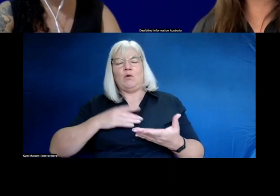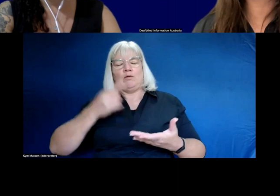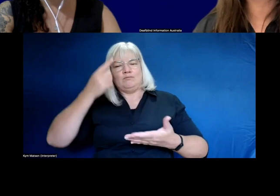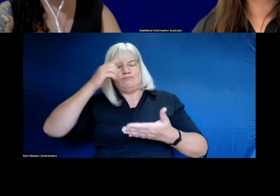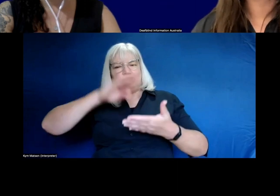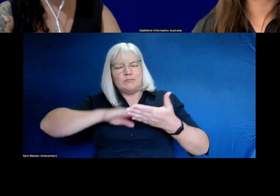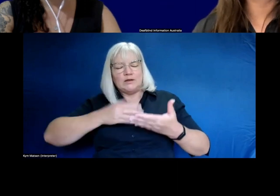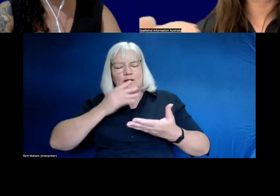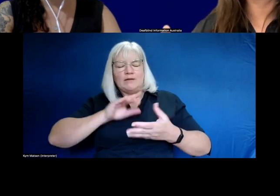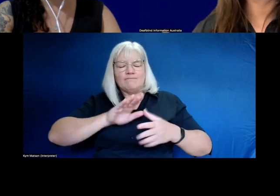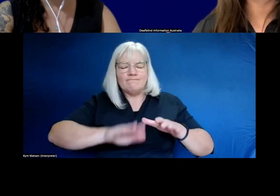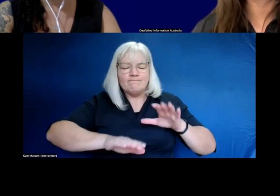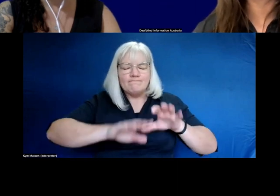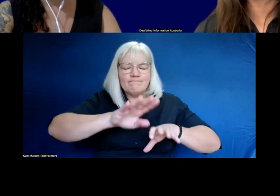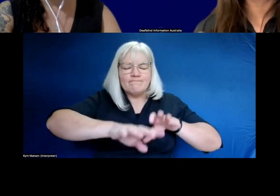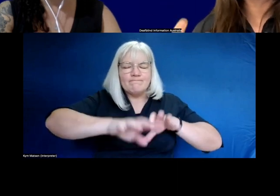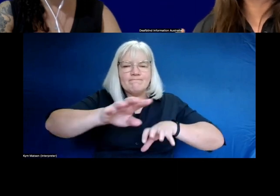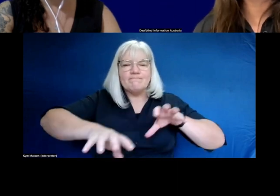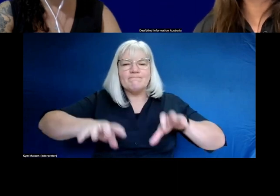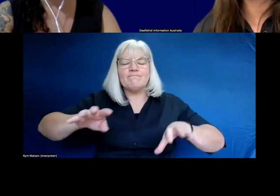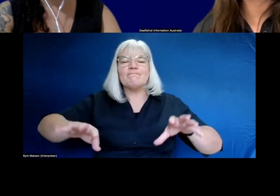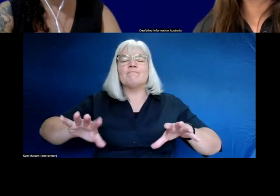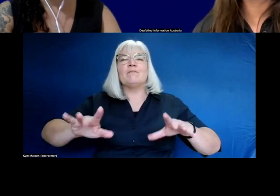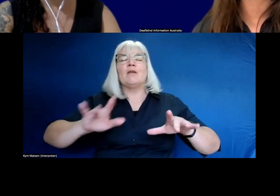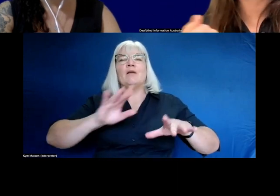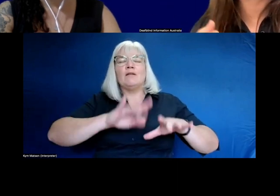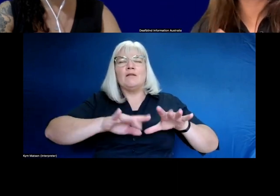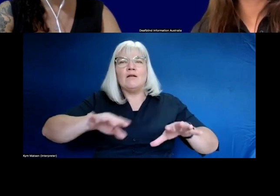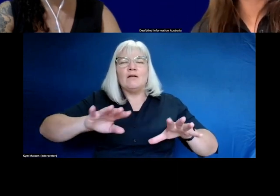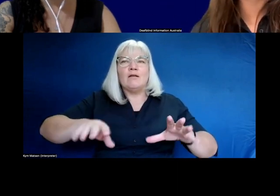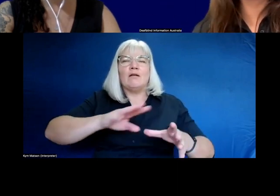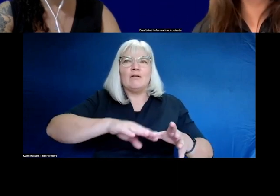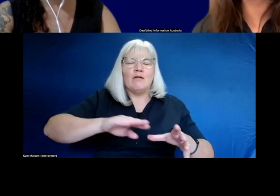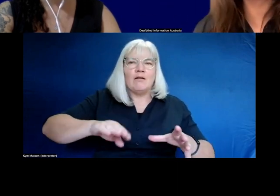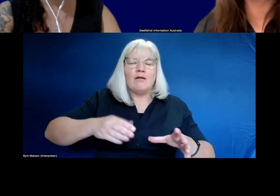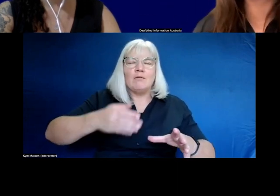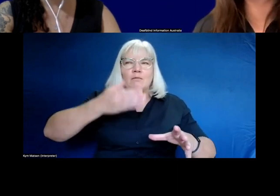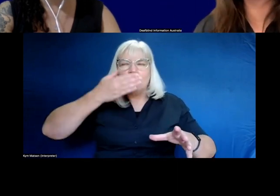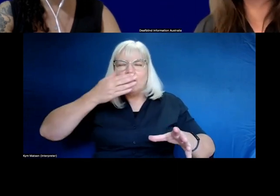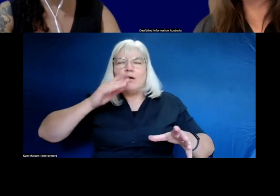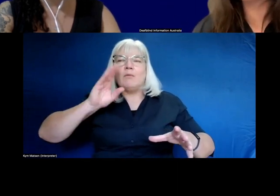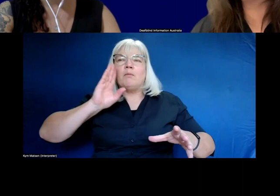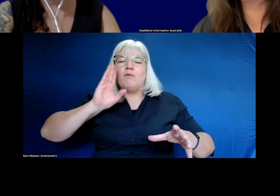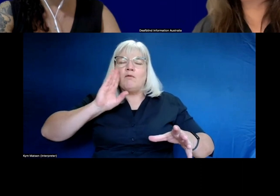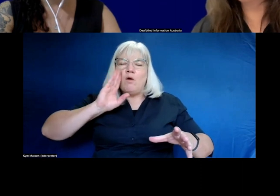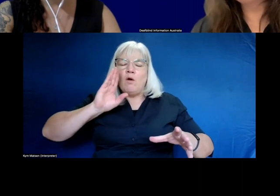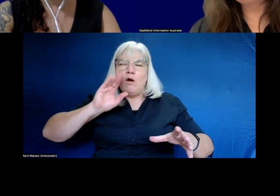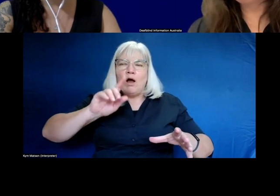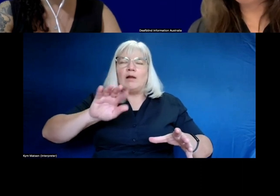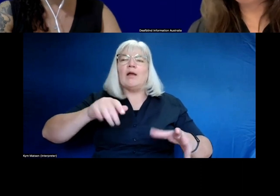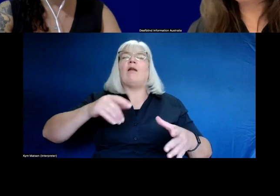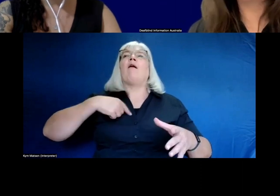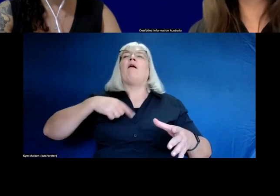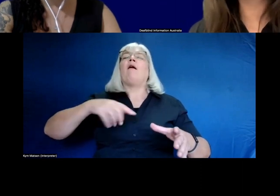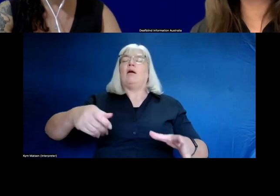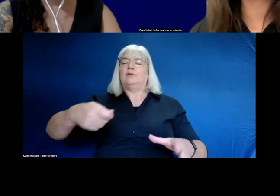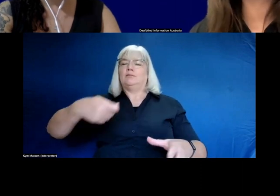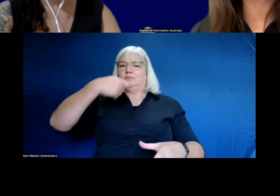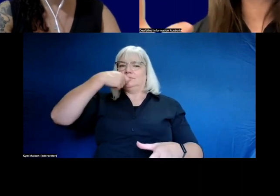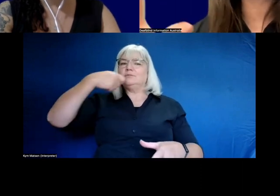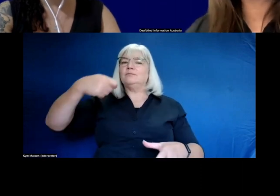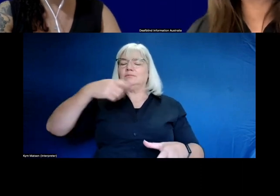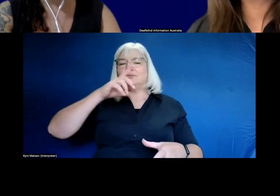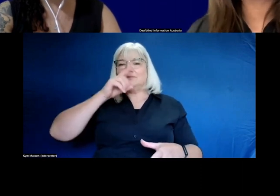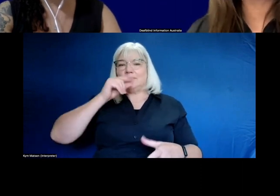touching things before those things ever come to them and touch them. So they're in control of that sort of touch, or